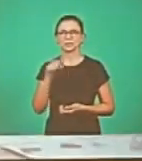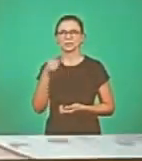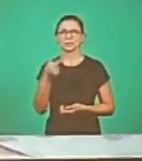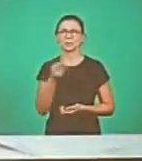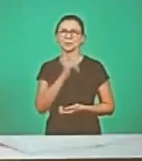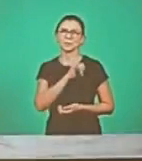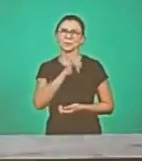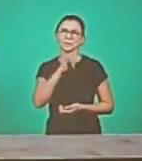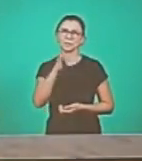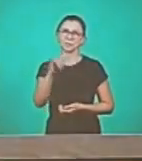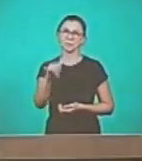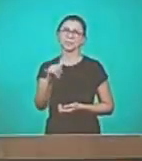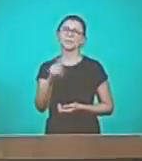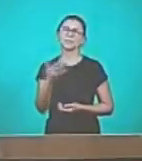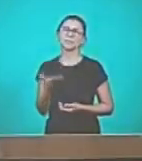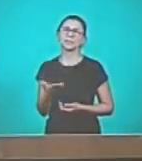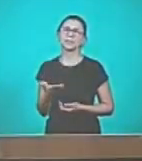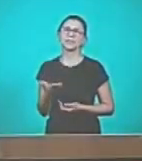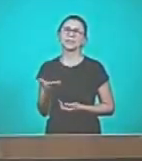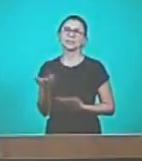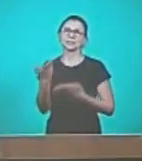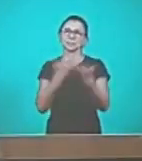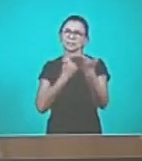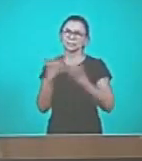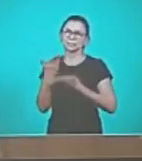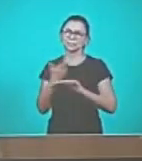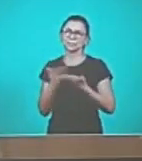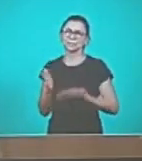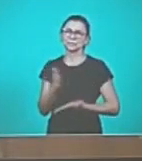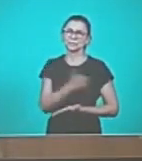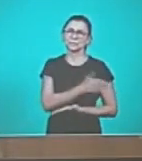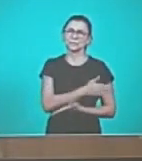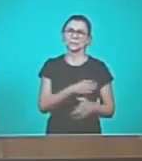Pastor Deducci is going to make mention about this contribution of Sister Esther.